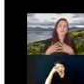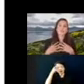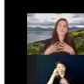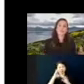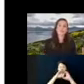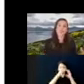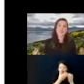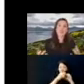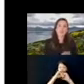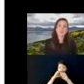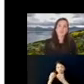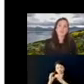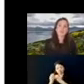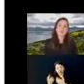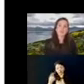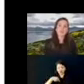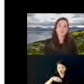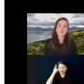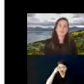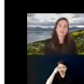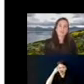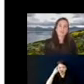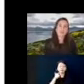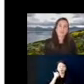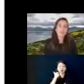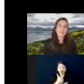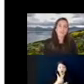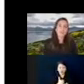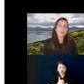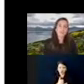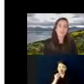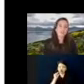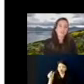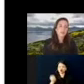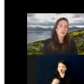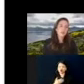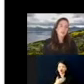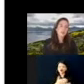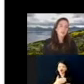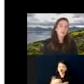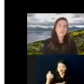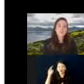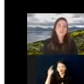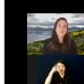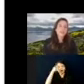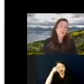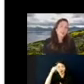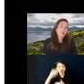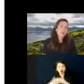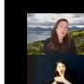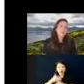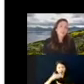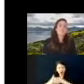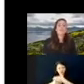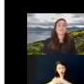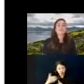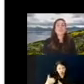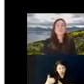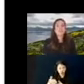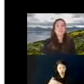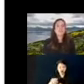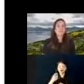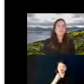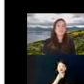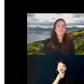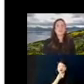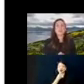important for generating knowledge to further financial inclusion within Indonesia. In terms of DFS adoption, we're sort of very